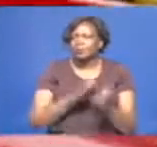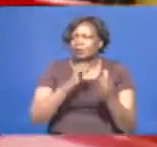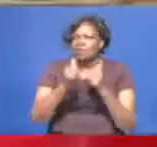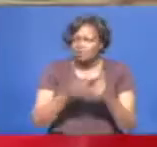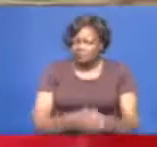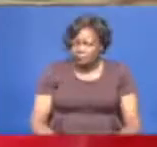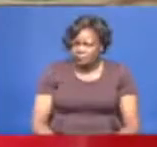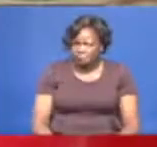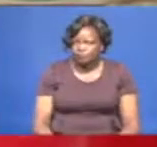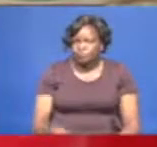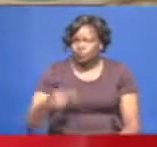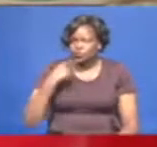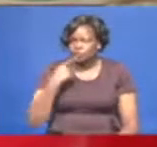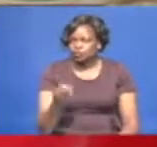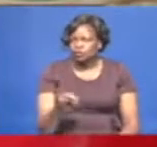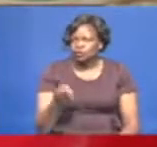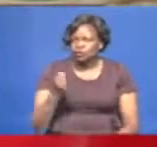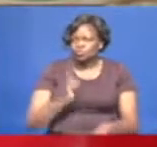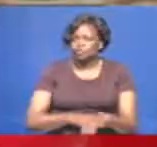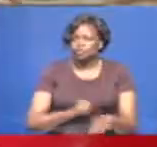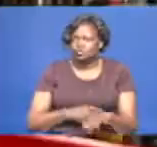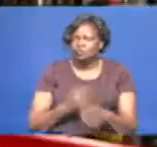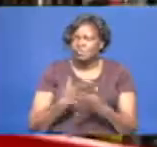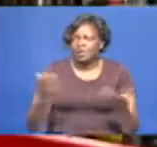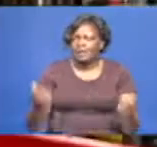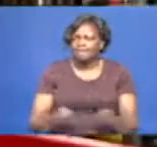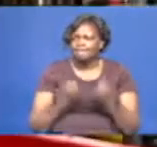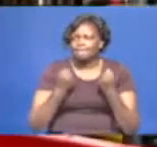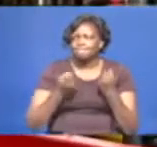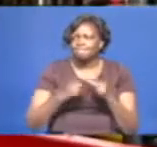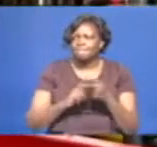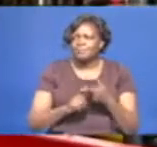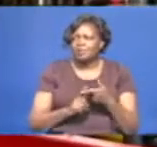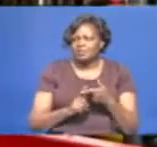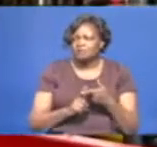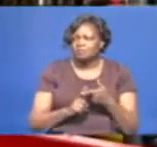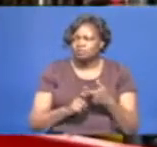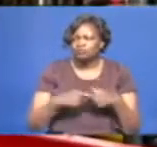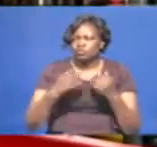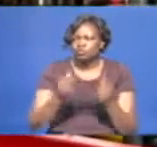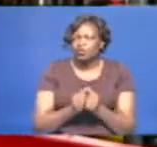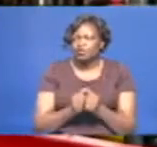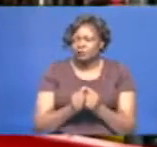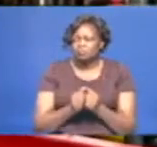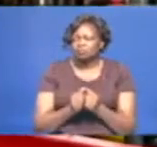So when the raw materials comes, we load them in the loader.